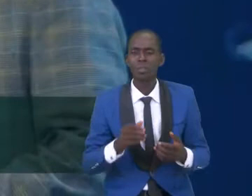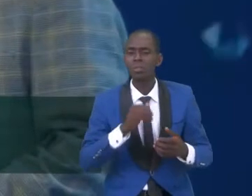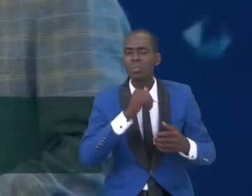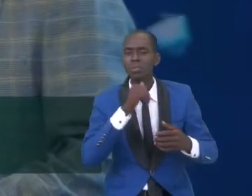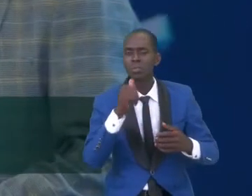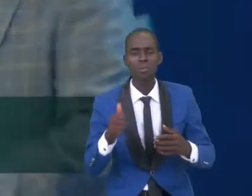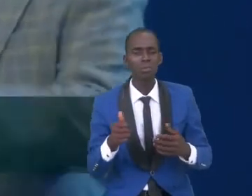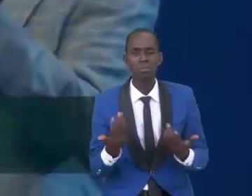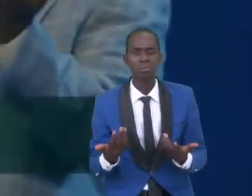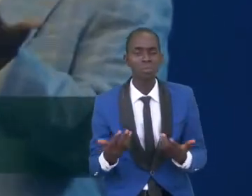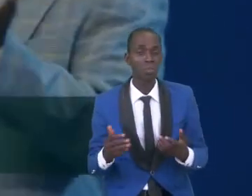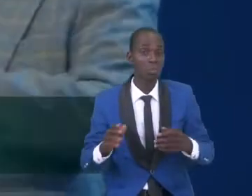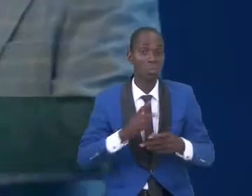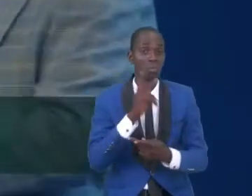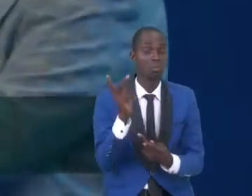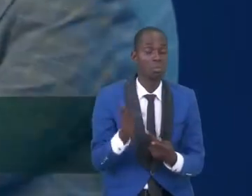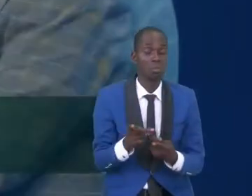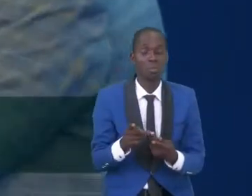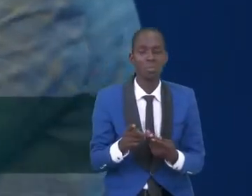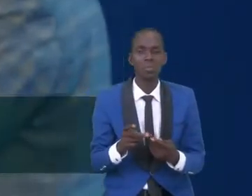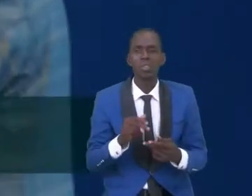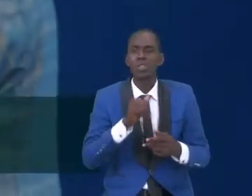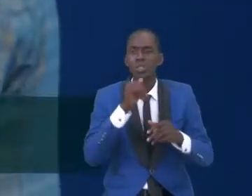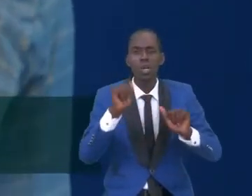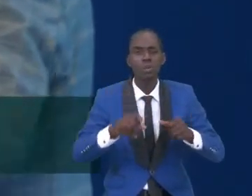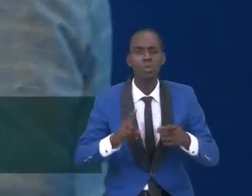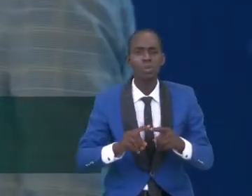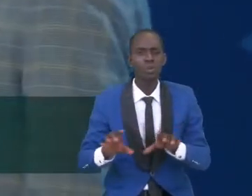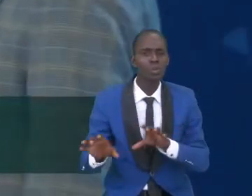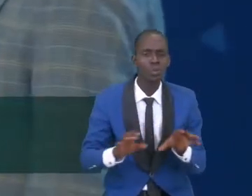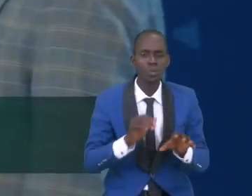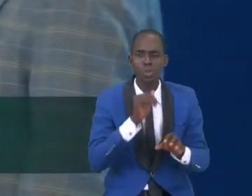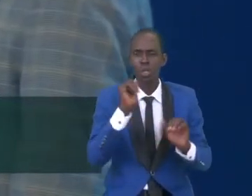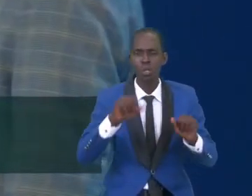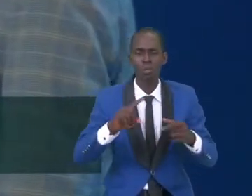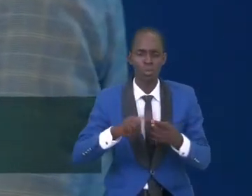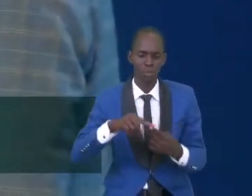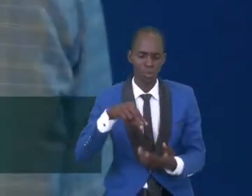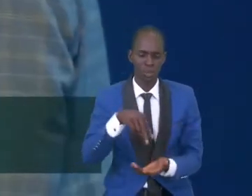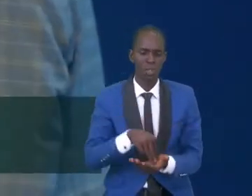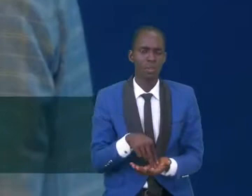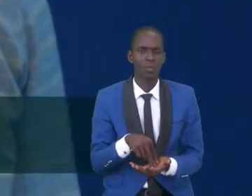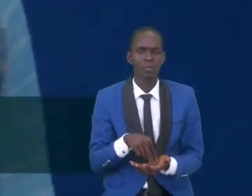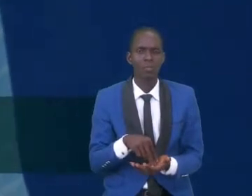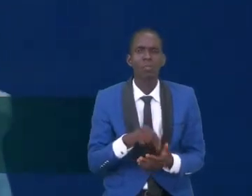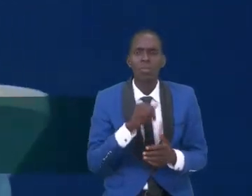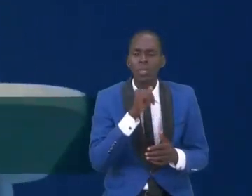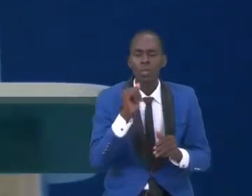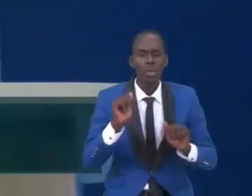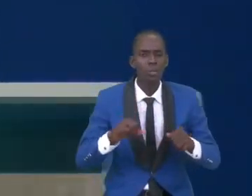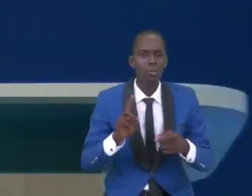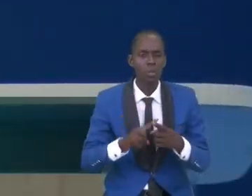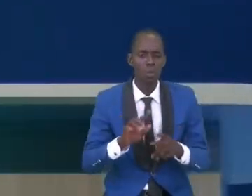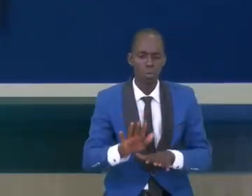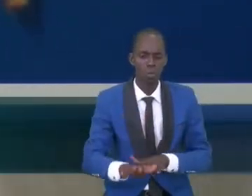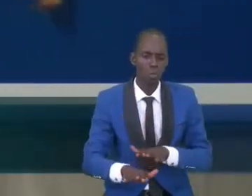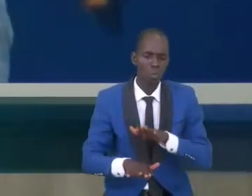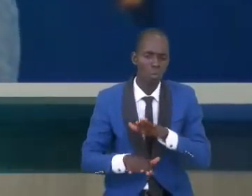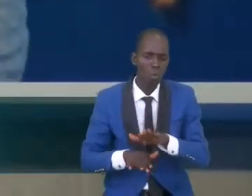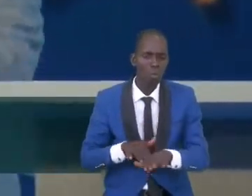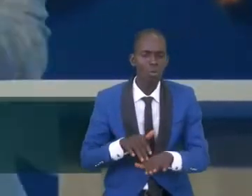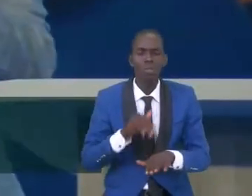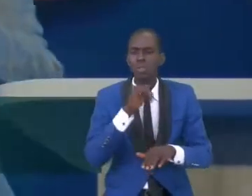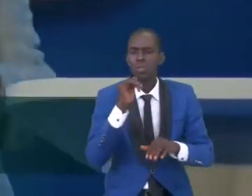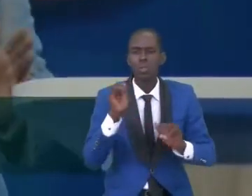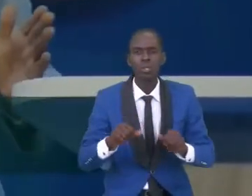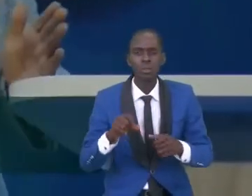incapacitated, unable to do, unable to stand, unable to walk, unable to